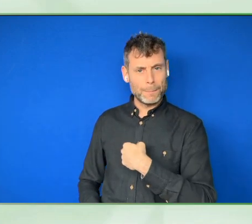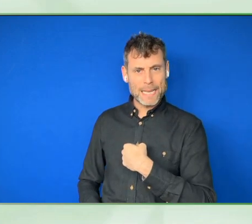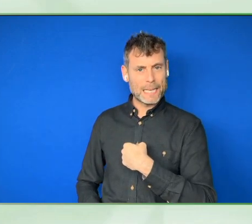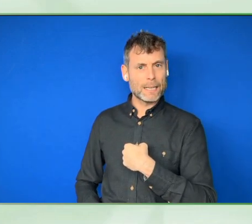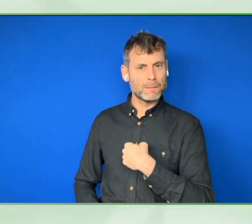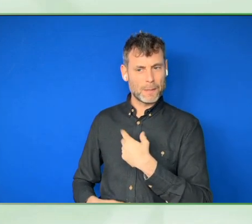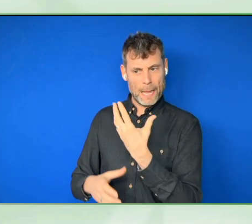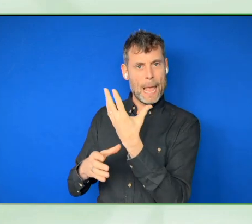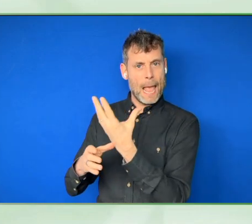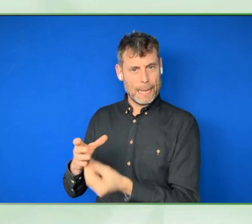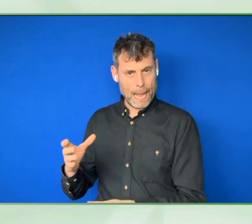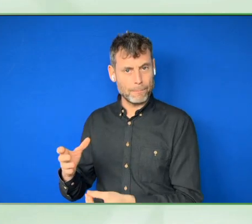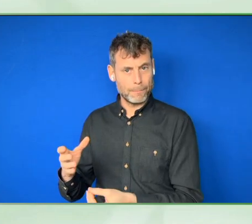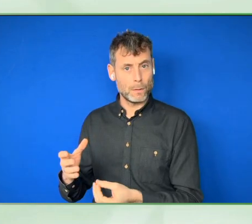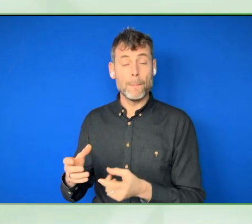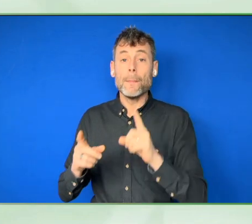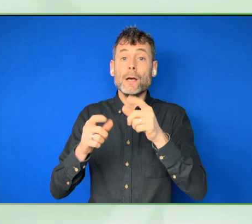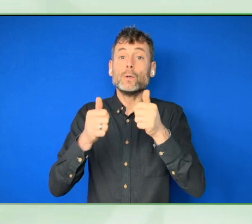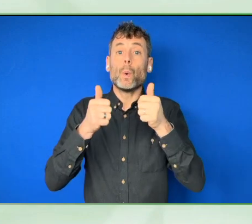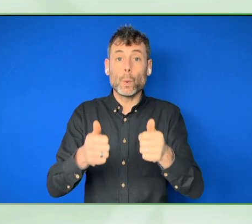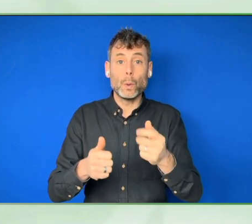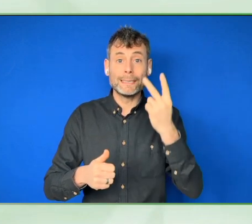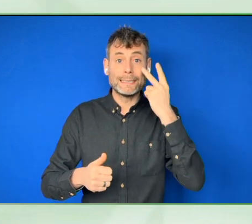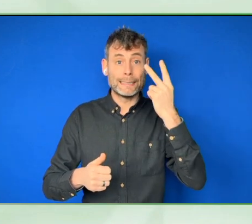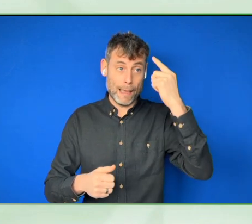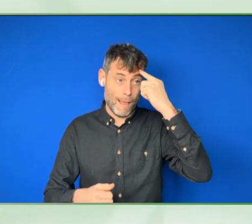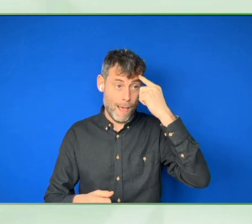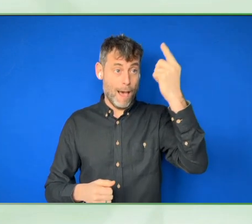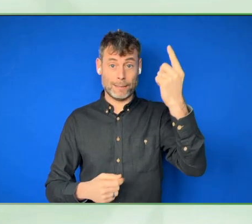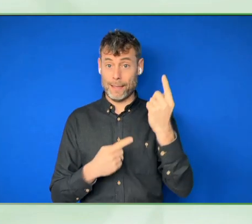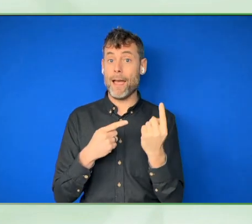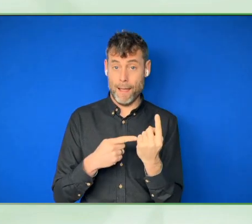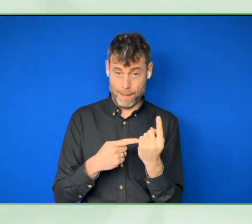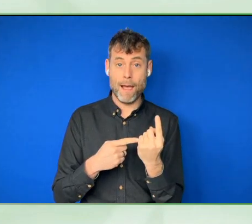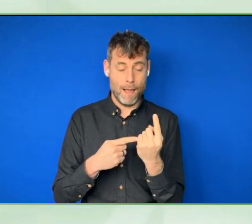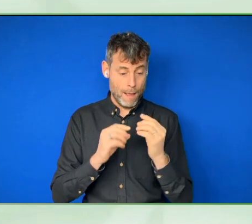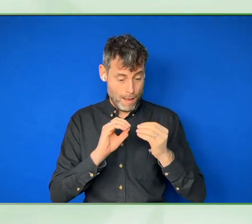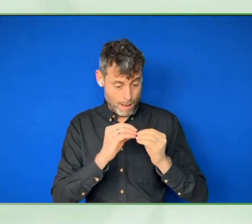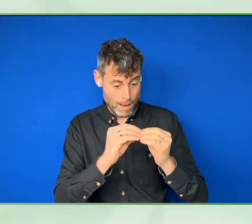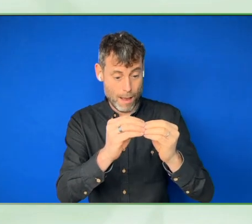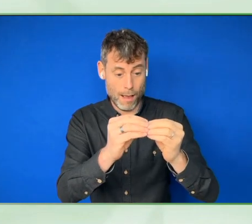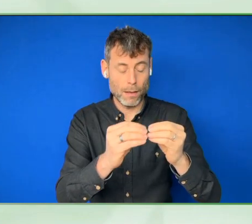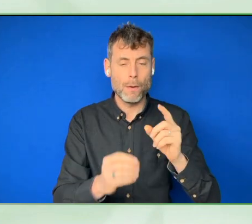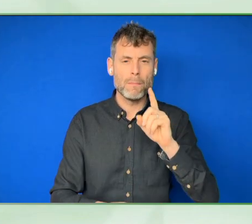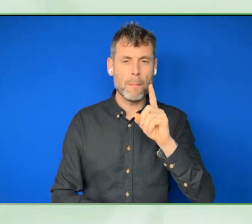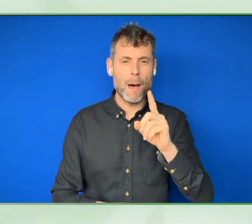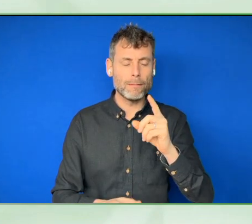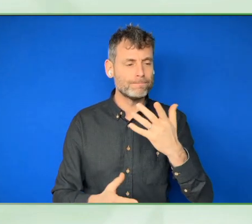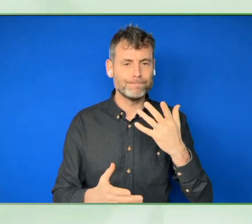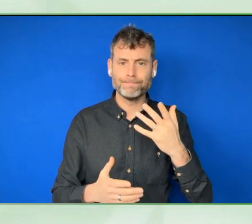idea and we get excited about it, it doesn't necessarily mean that it's going to be the most scalable, the most impactful. And